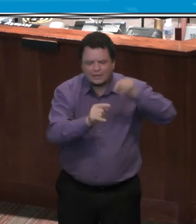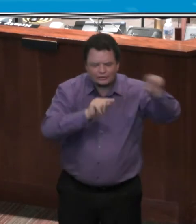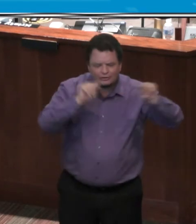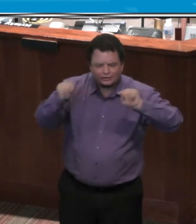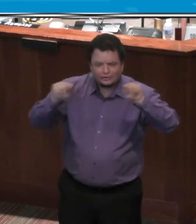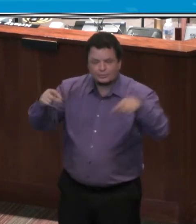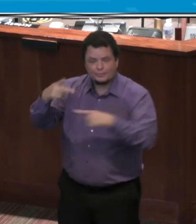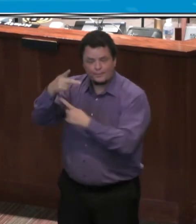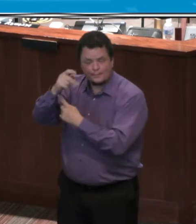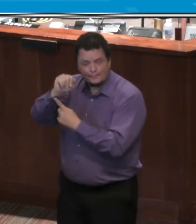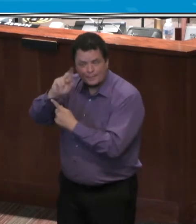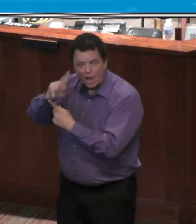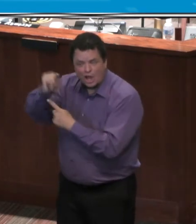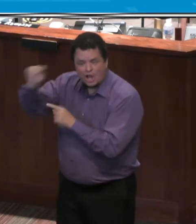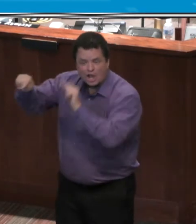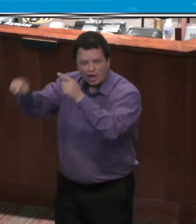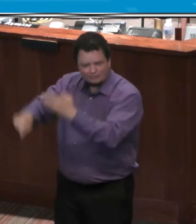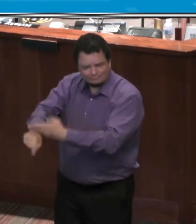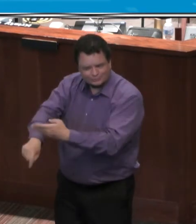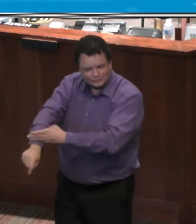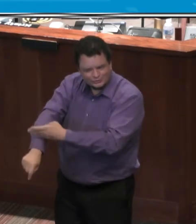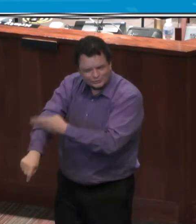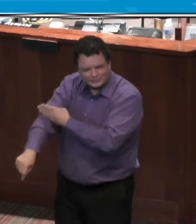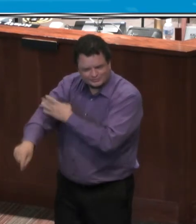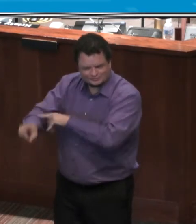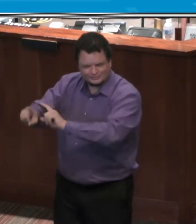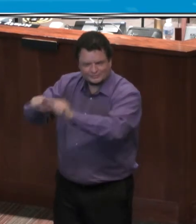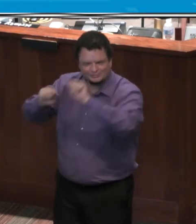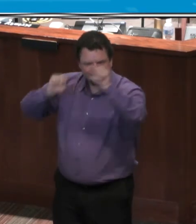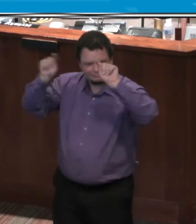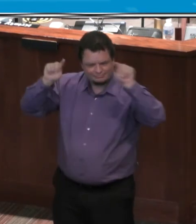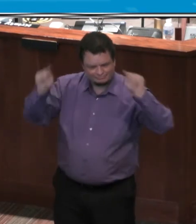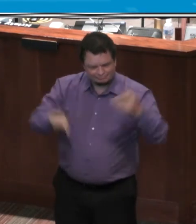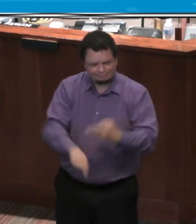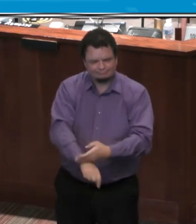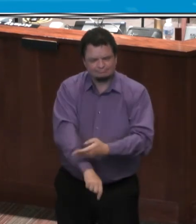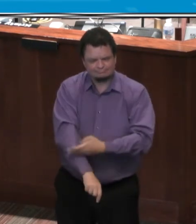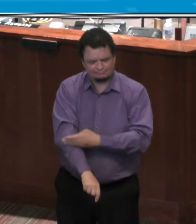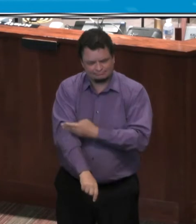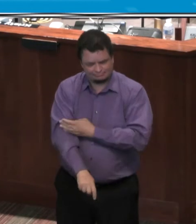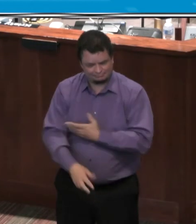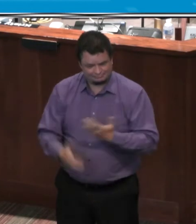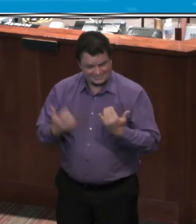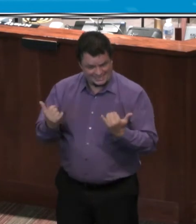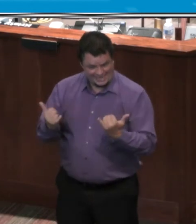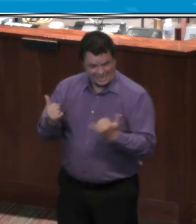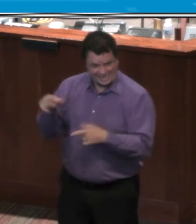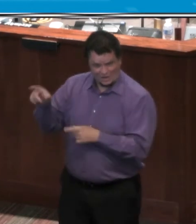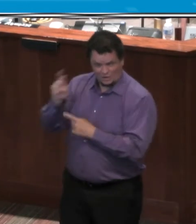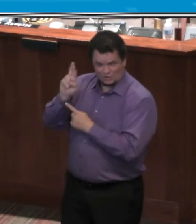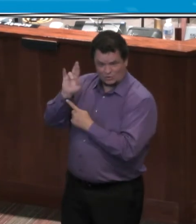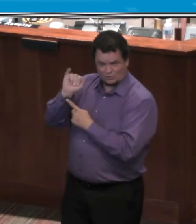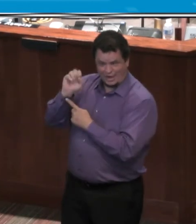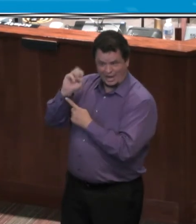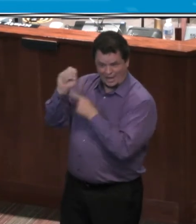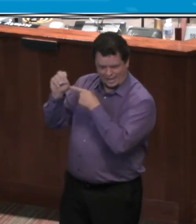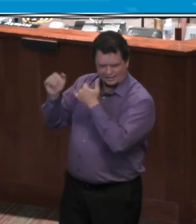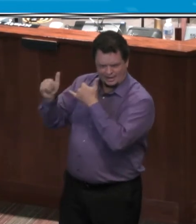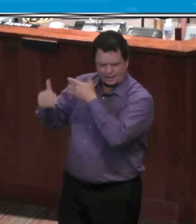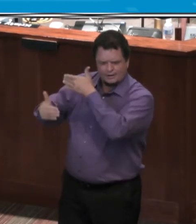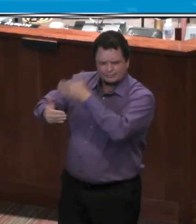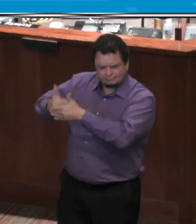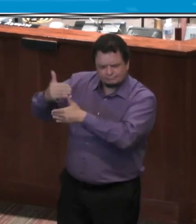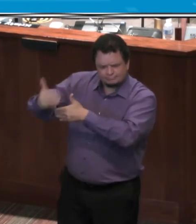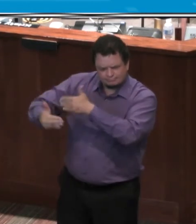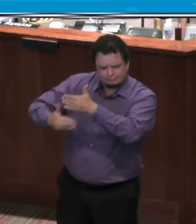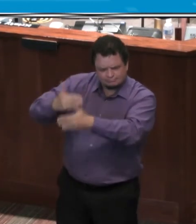ideas. As RISE moves forward, it will also be important to recognize the issues that still face Southeast Colorado Springs.